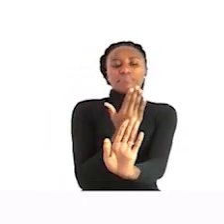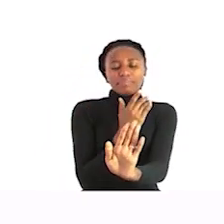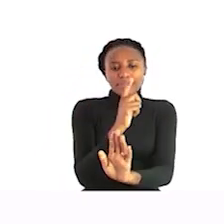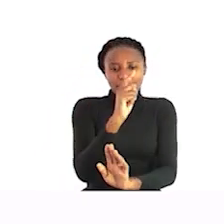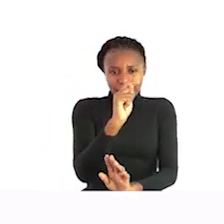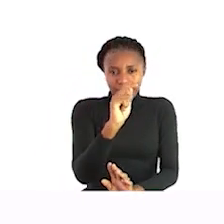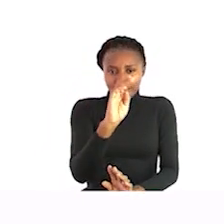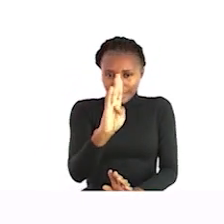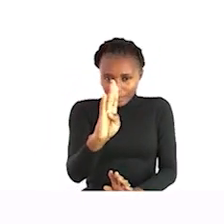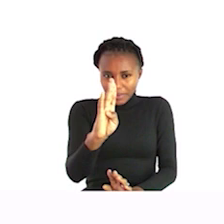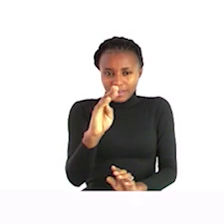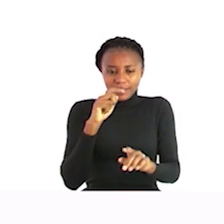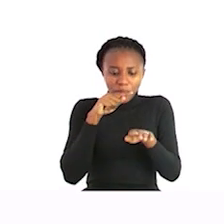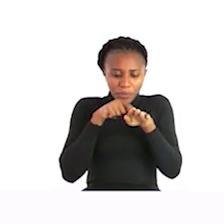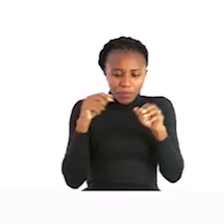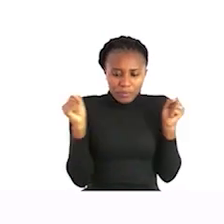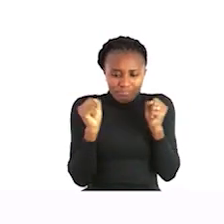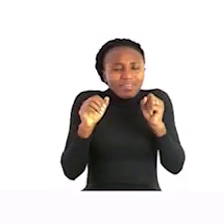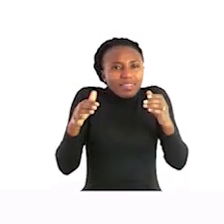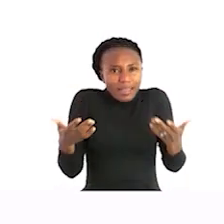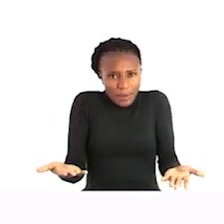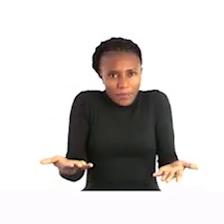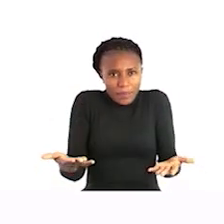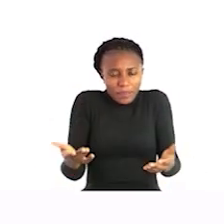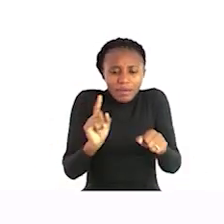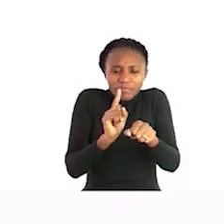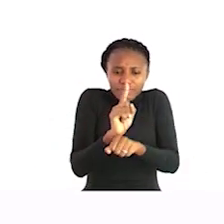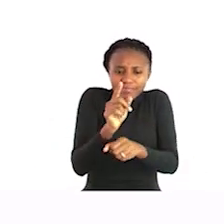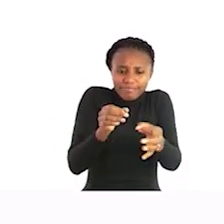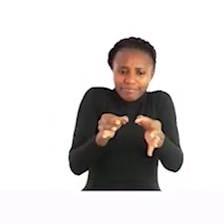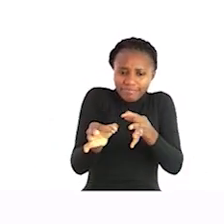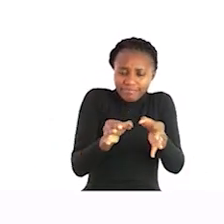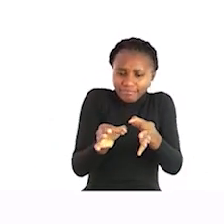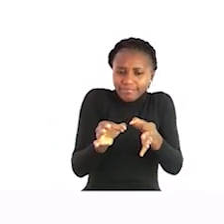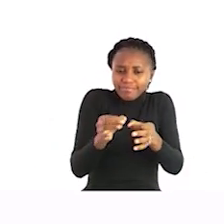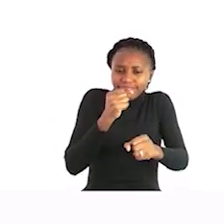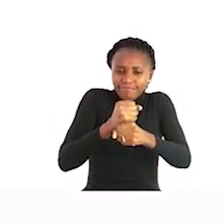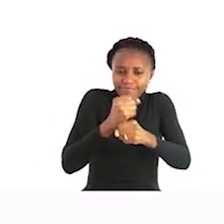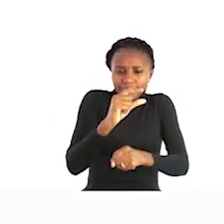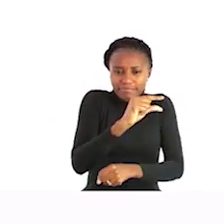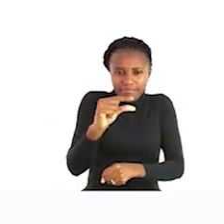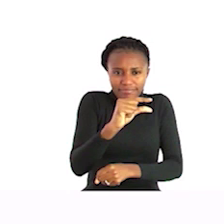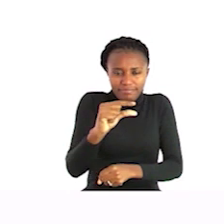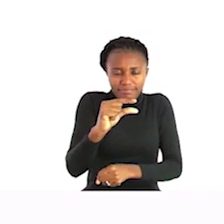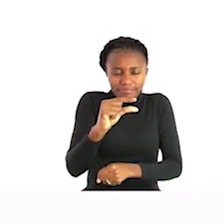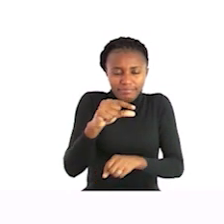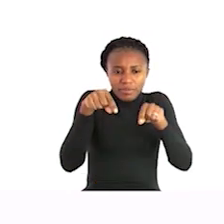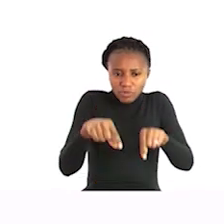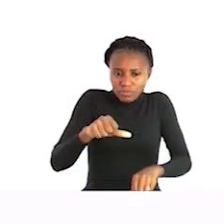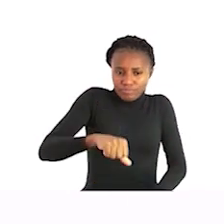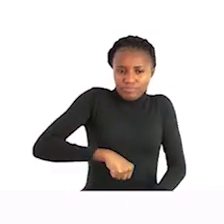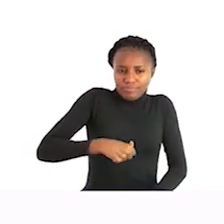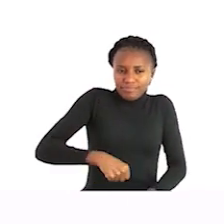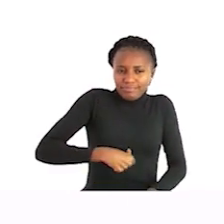malaria and TB. We'll begin by checking our vocabulary, which today's word